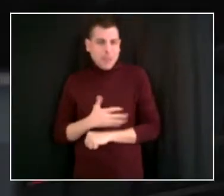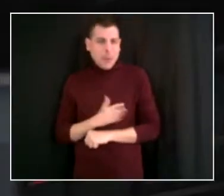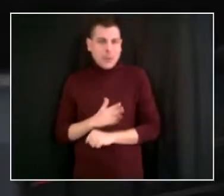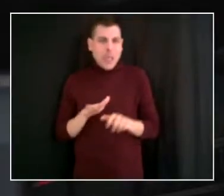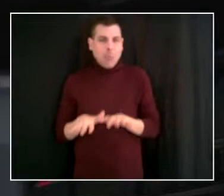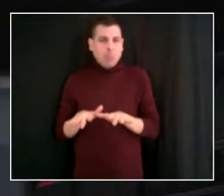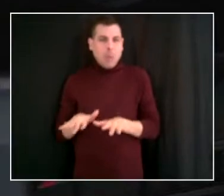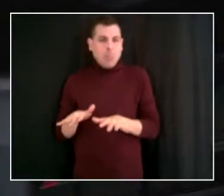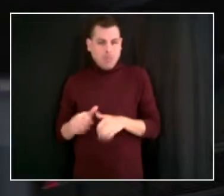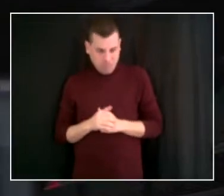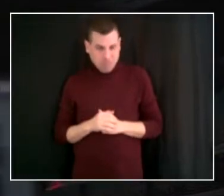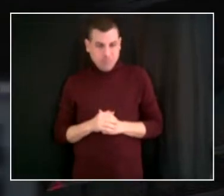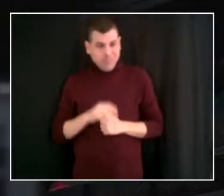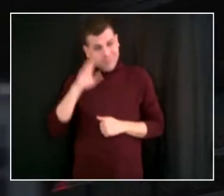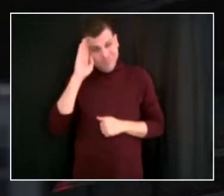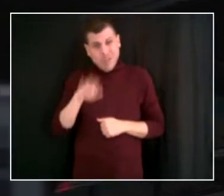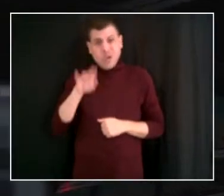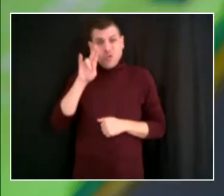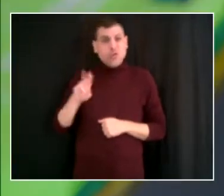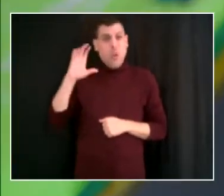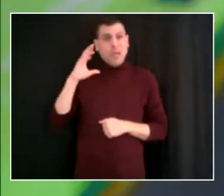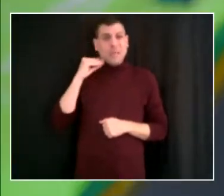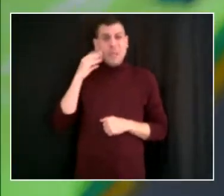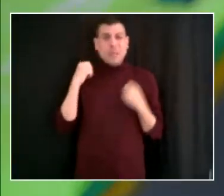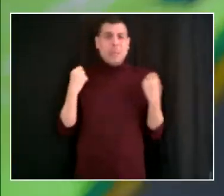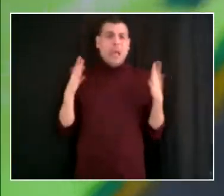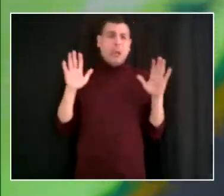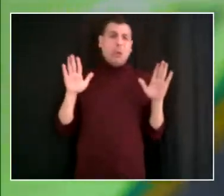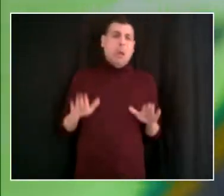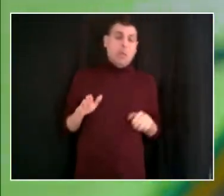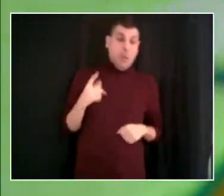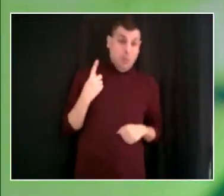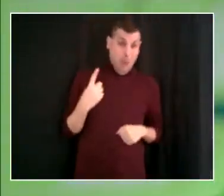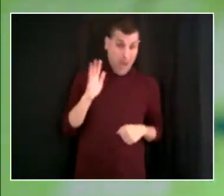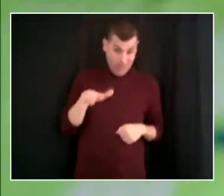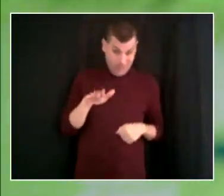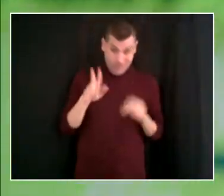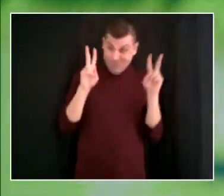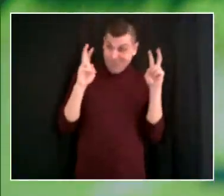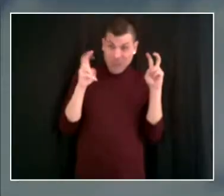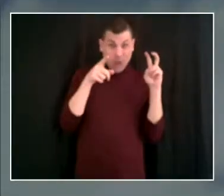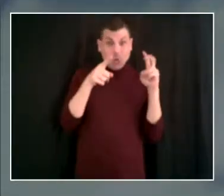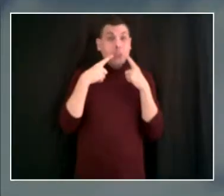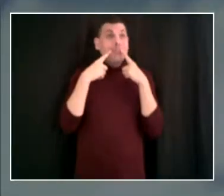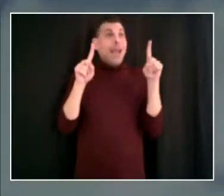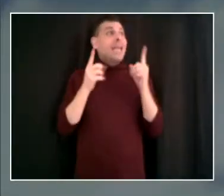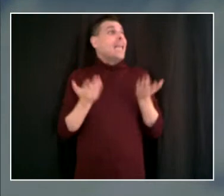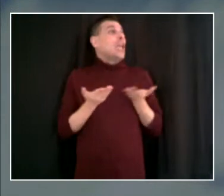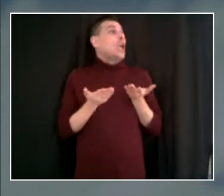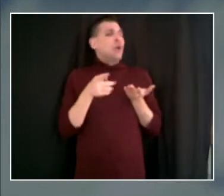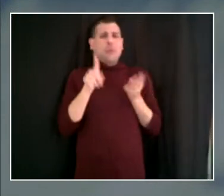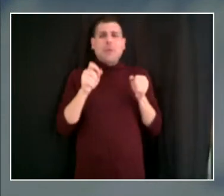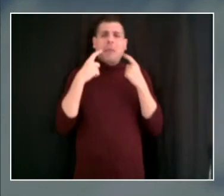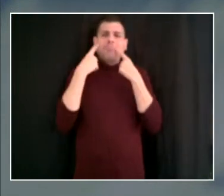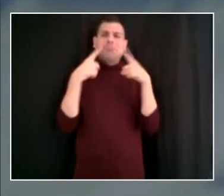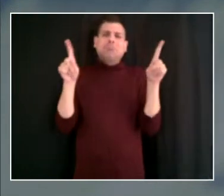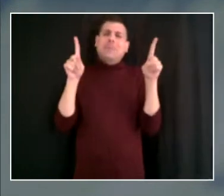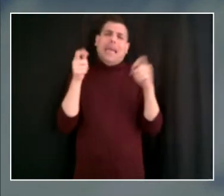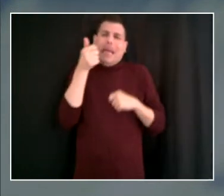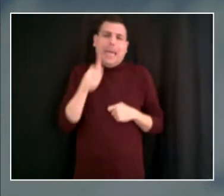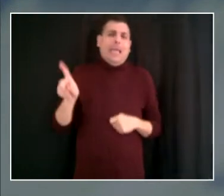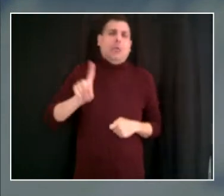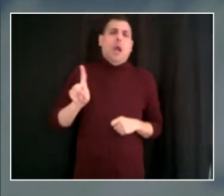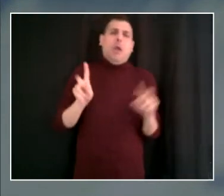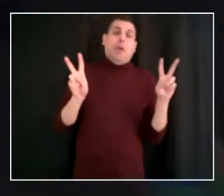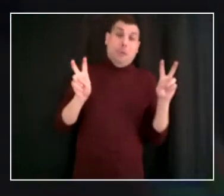One of the great things of being a New Yorker is that, like the song says, if you can make it here, you can make it anywhere. One of my goals when I was small was being